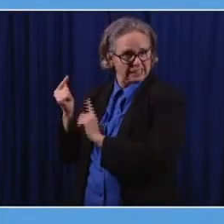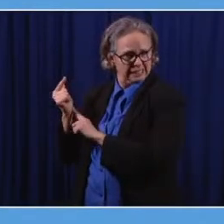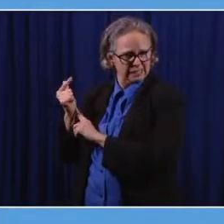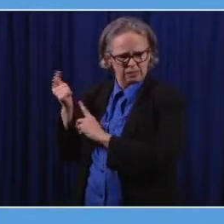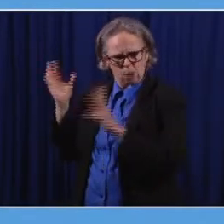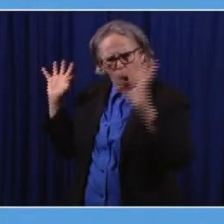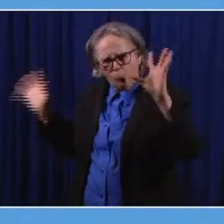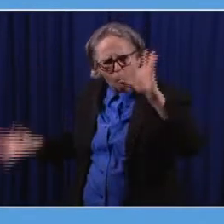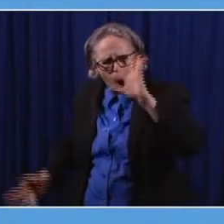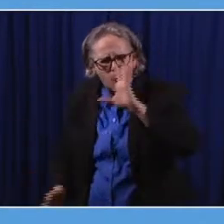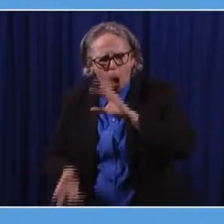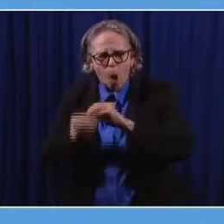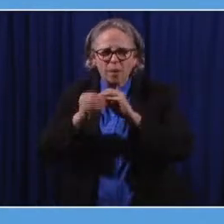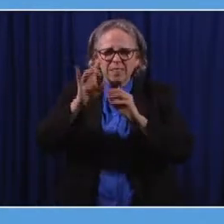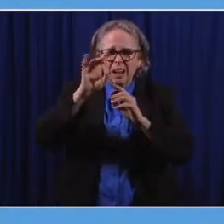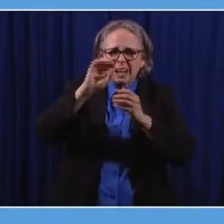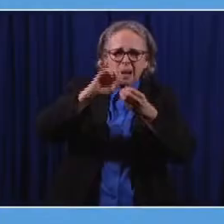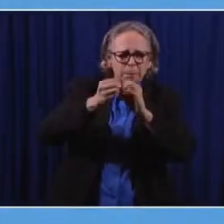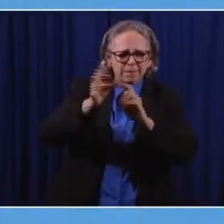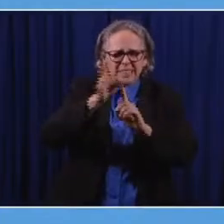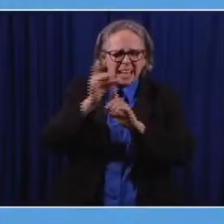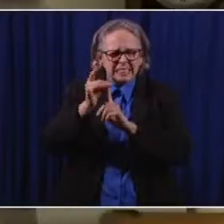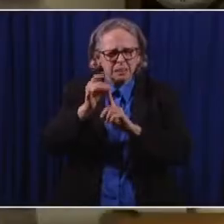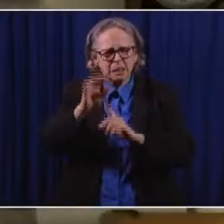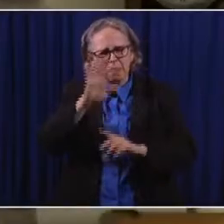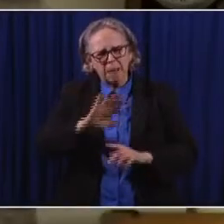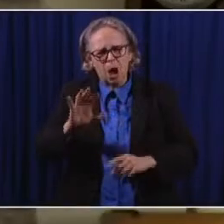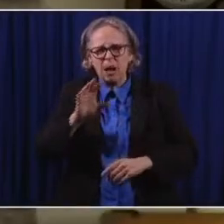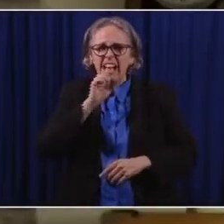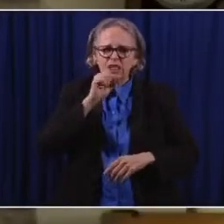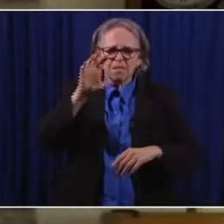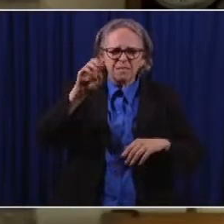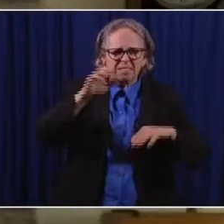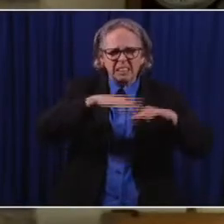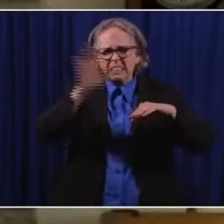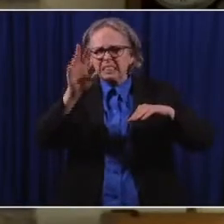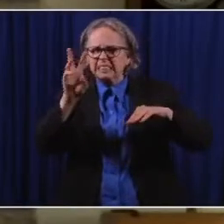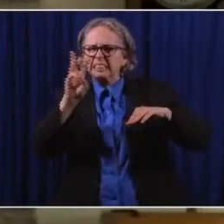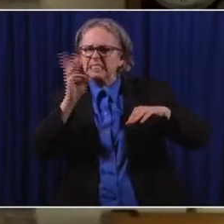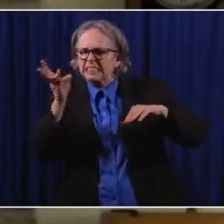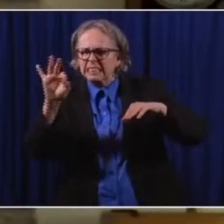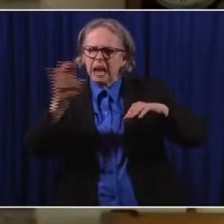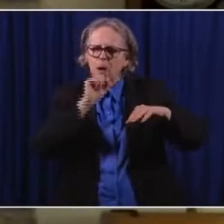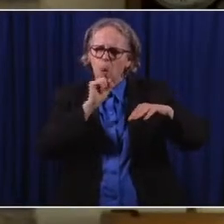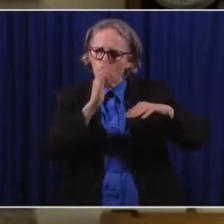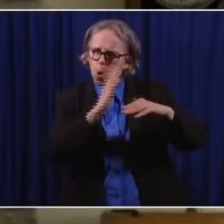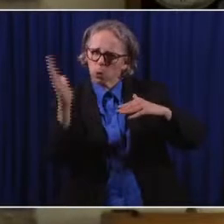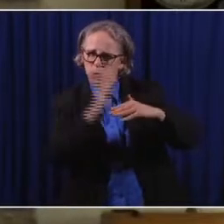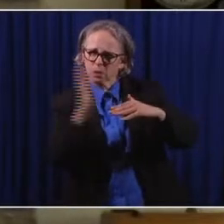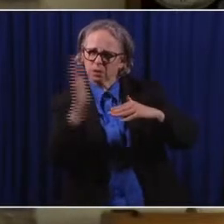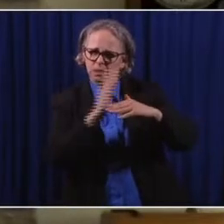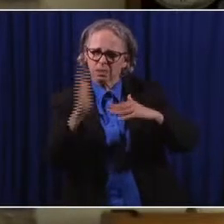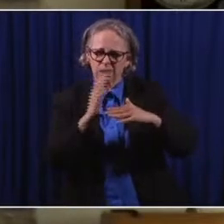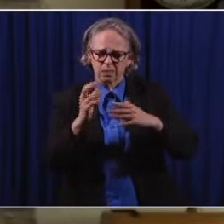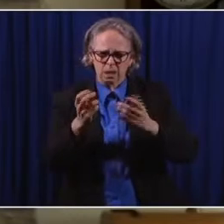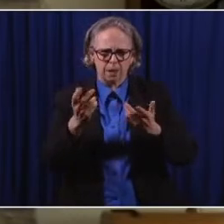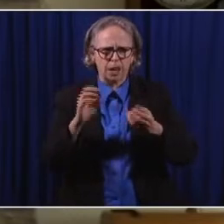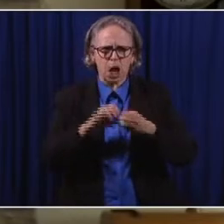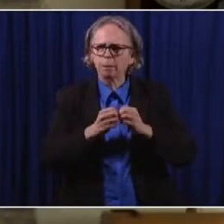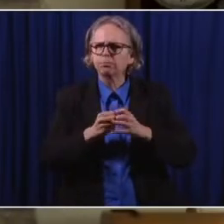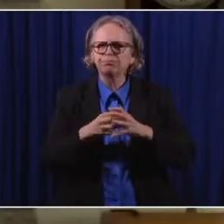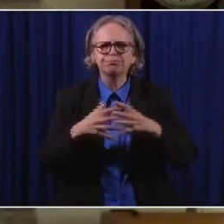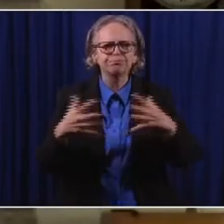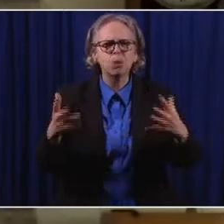between 50 and 69. Local health department officials attribute high case numbers to several larger social gatherings,